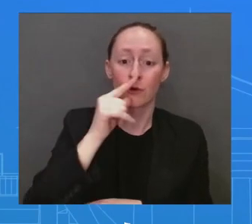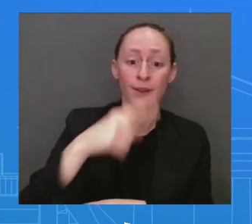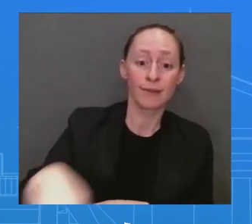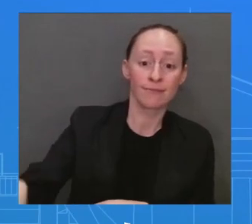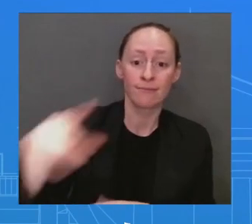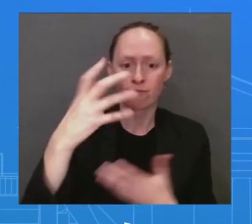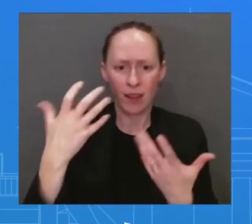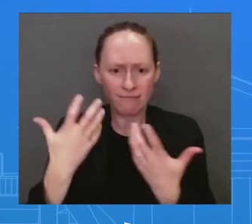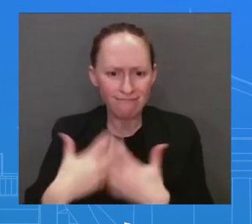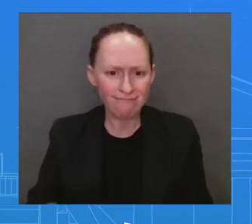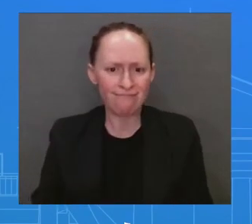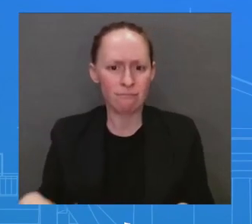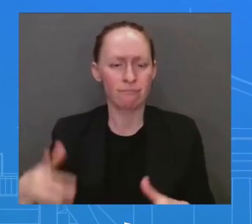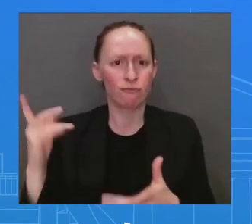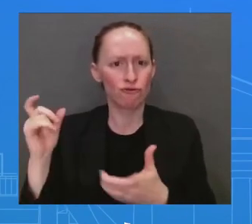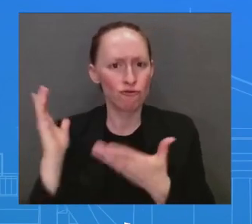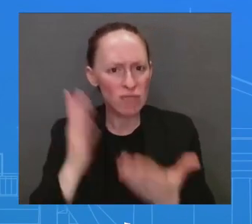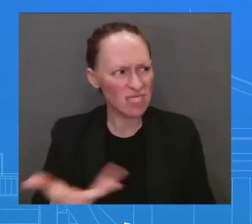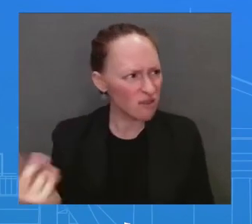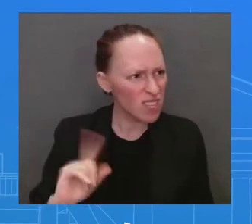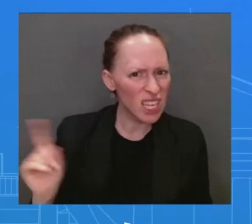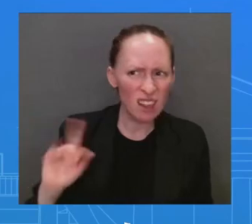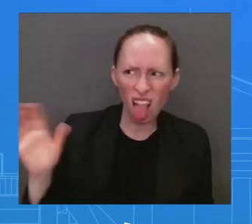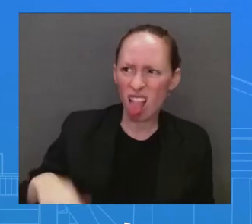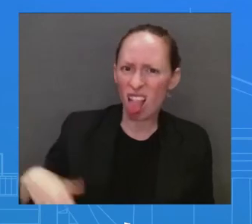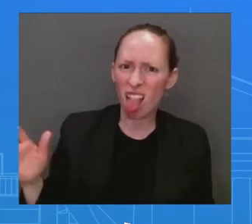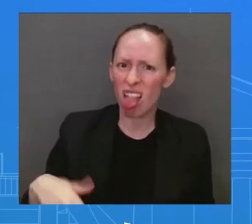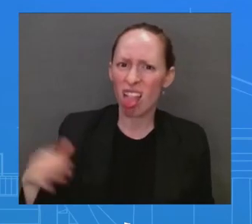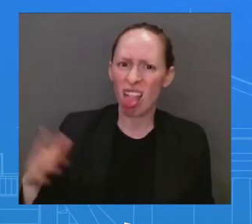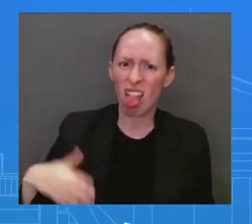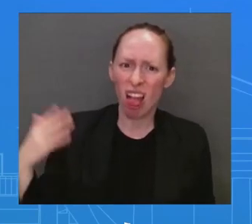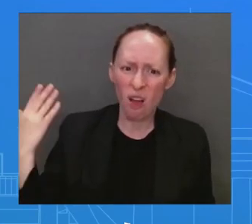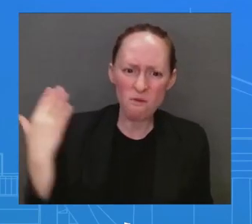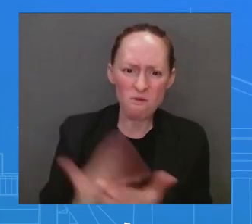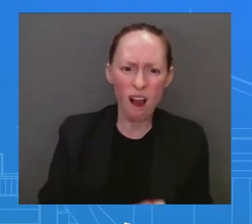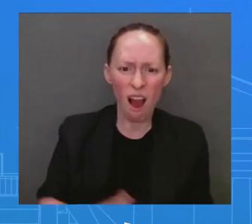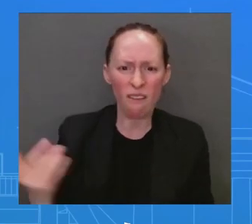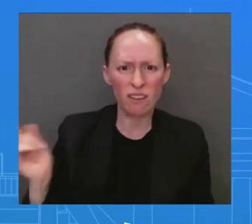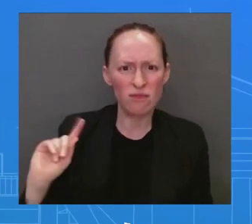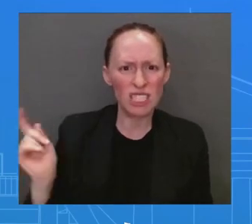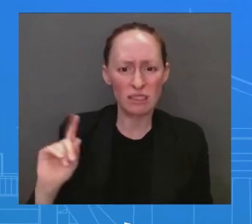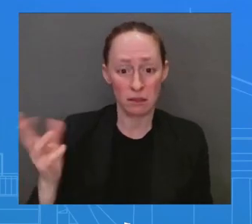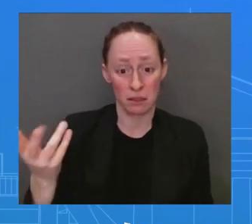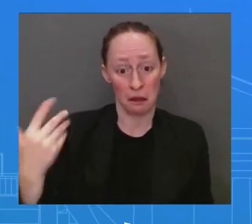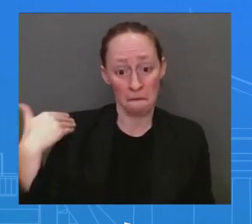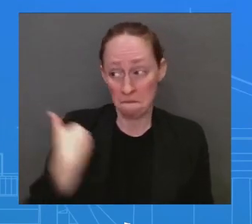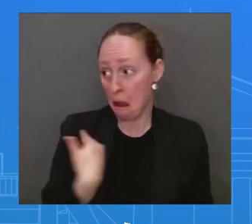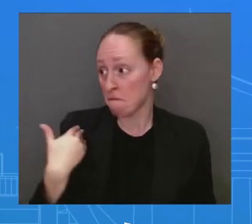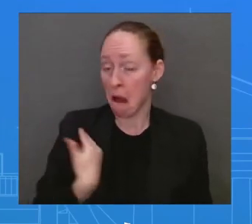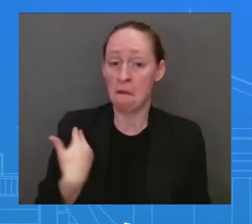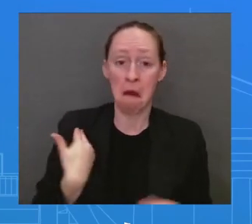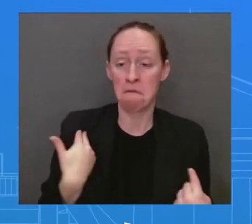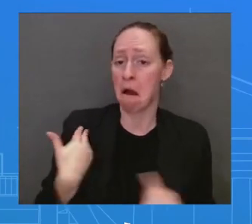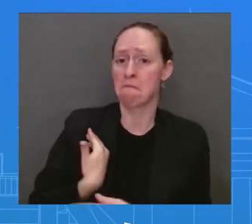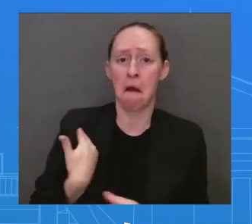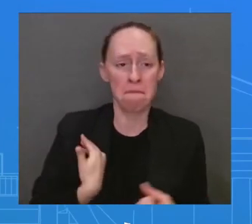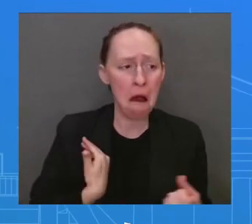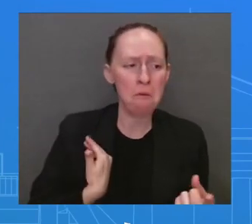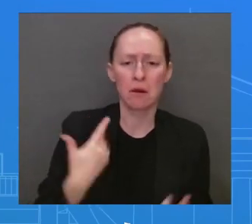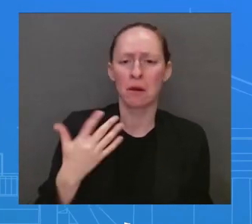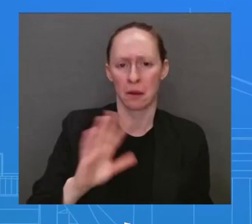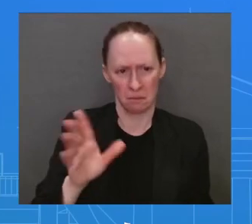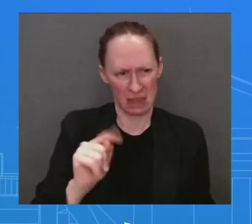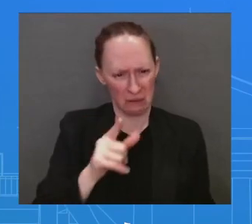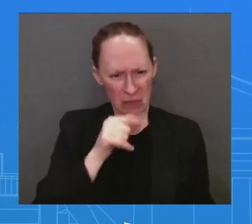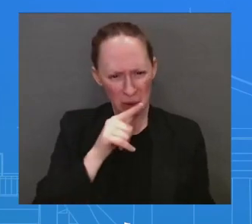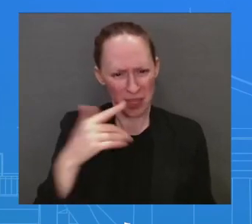to Gaza, that he's not critiquing our efforts to get it there. So, and without hanging a hook on who's responsible, is he saying